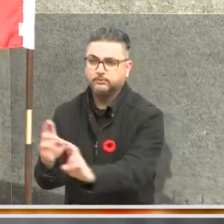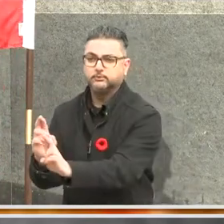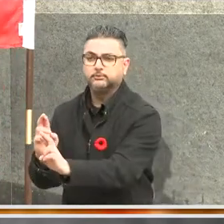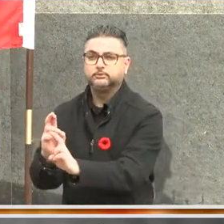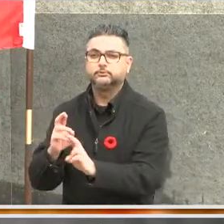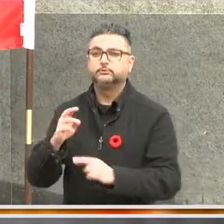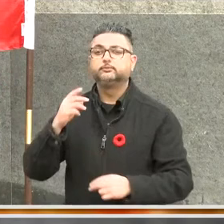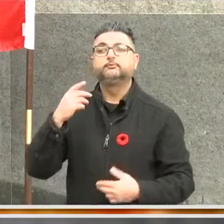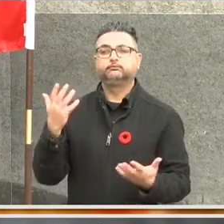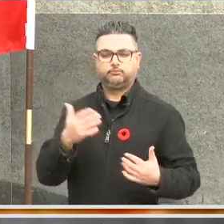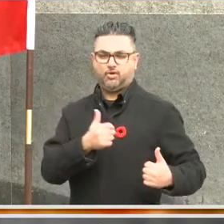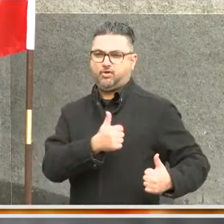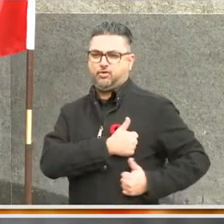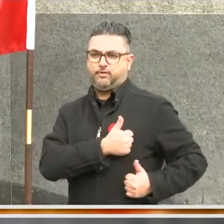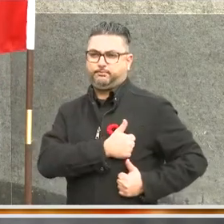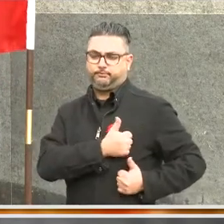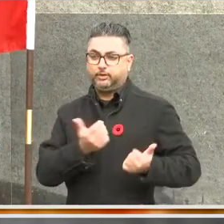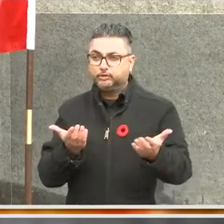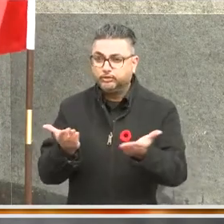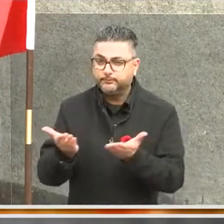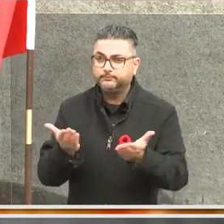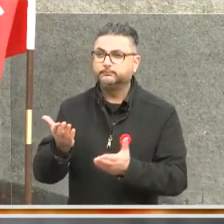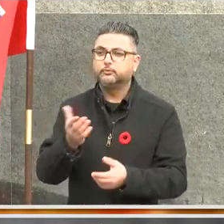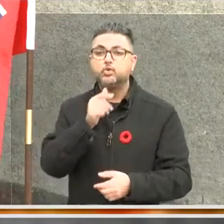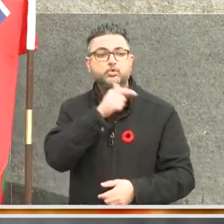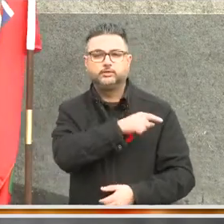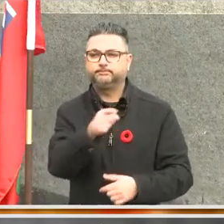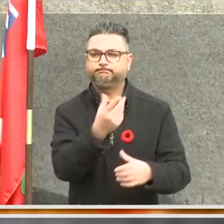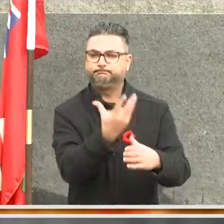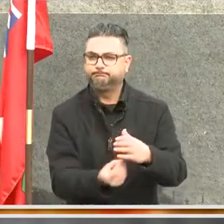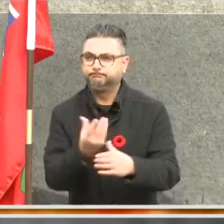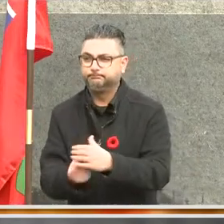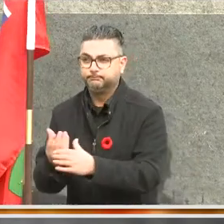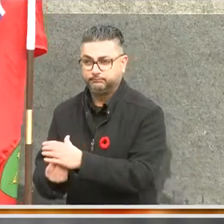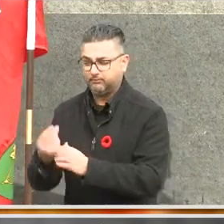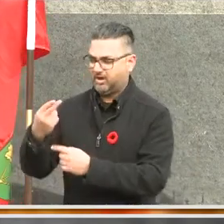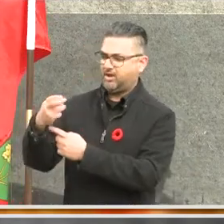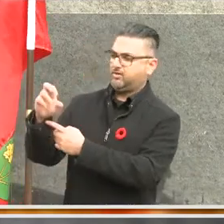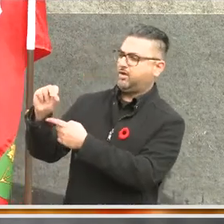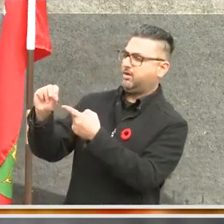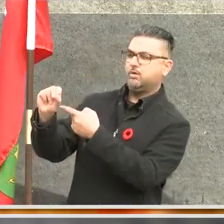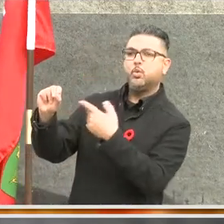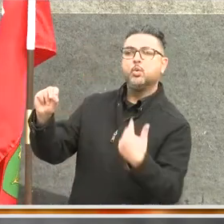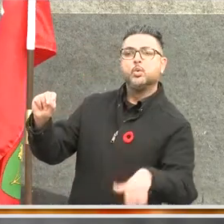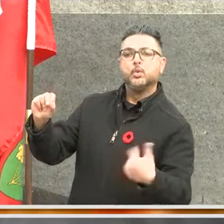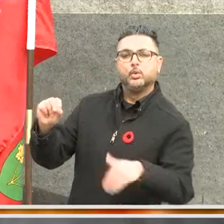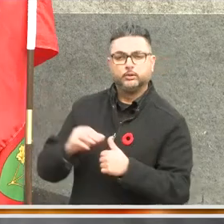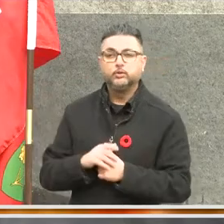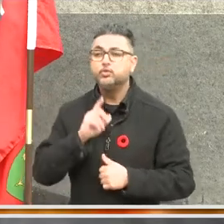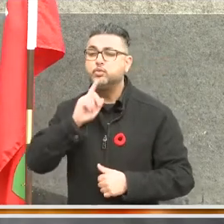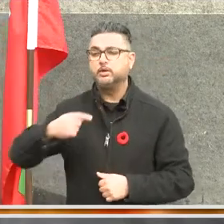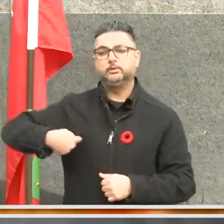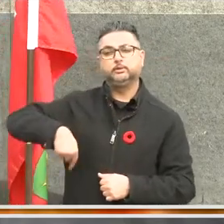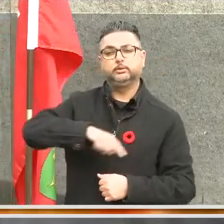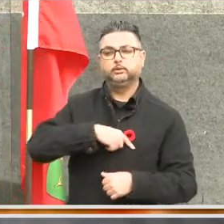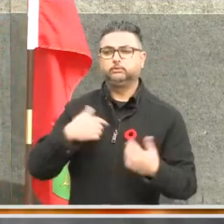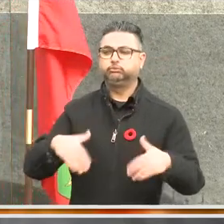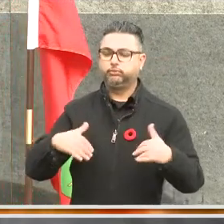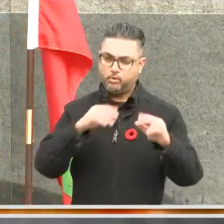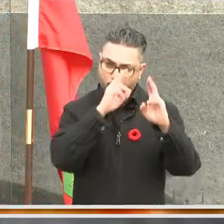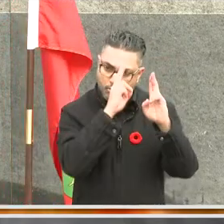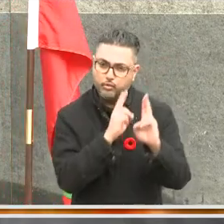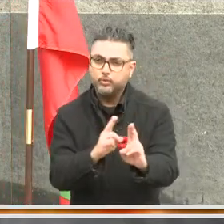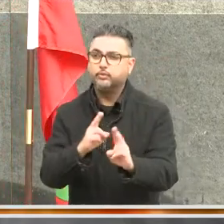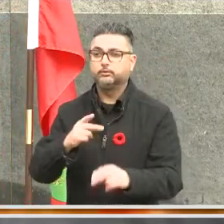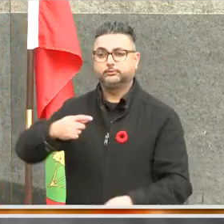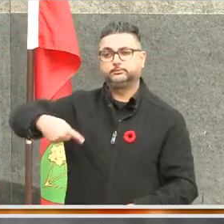heroes. It is a small way to show our gratitude to those who have defeated tyranny around the world and kept us safe